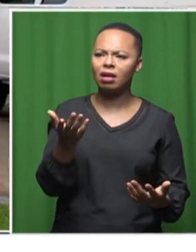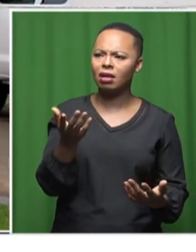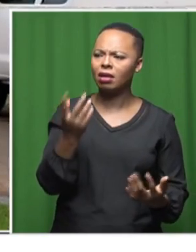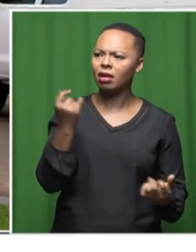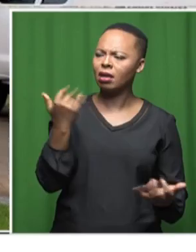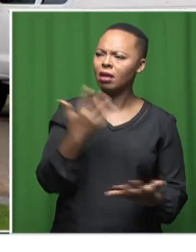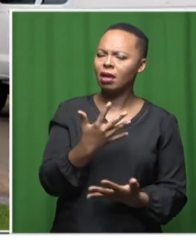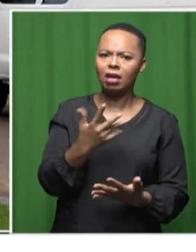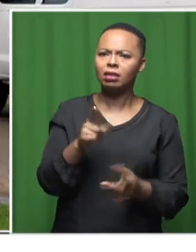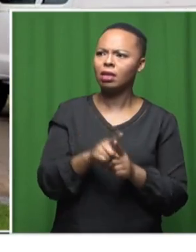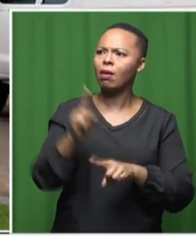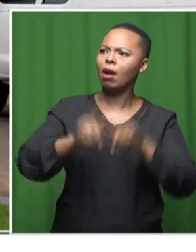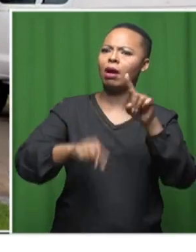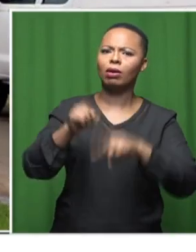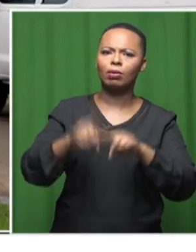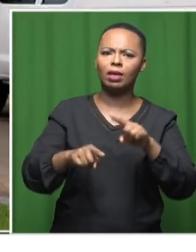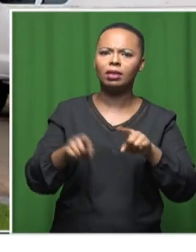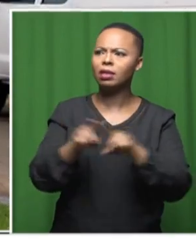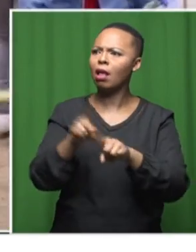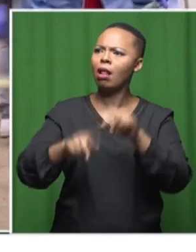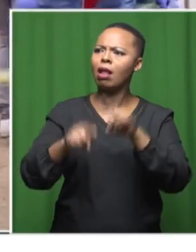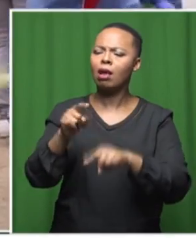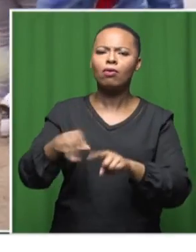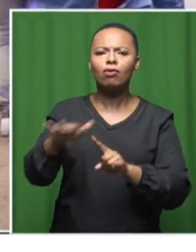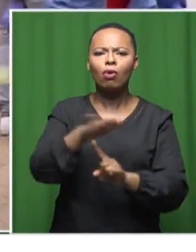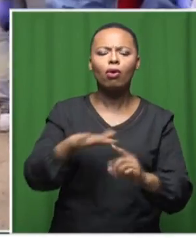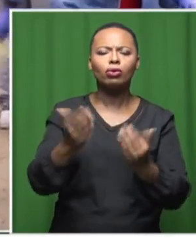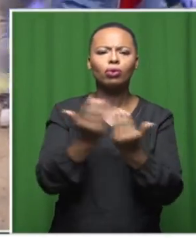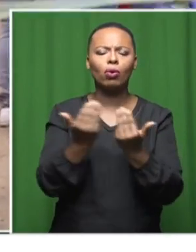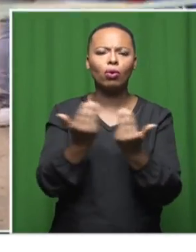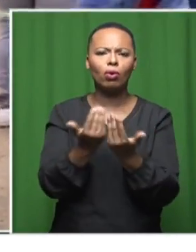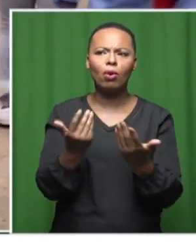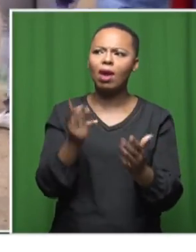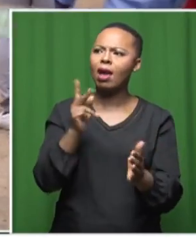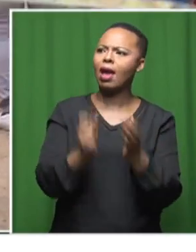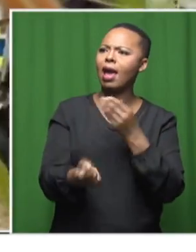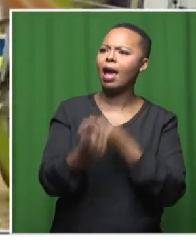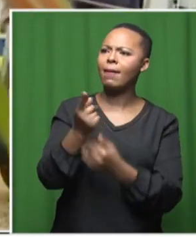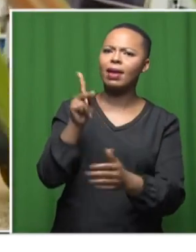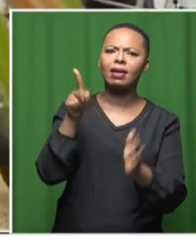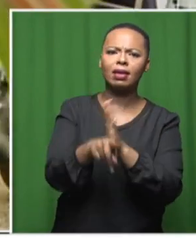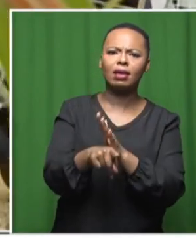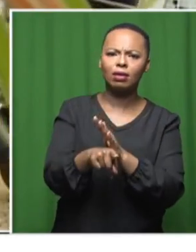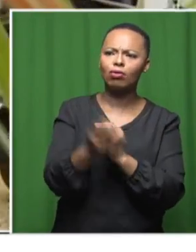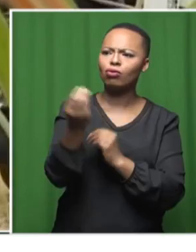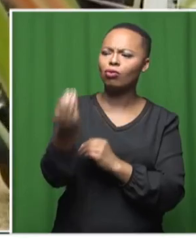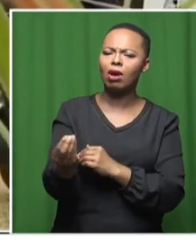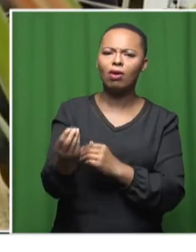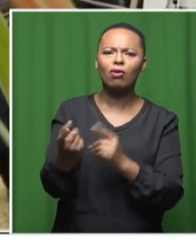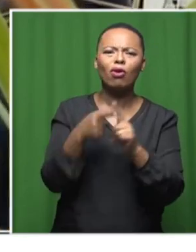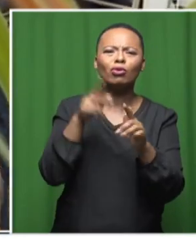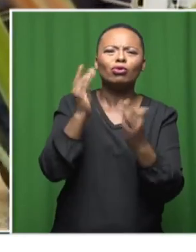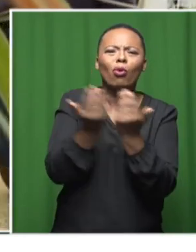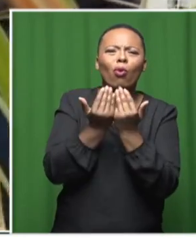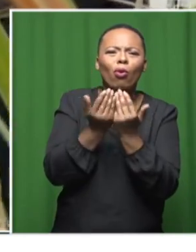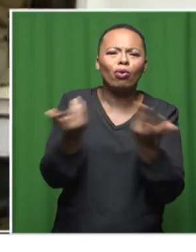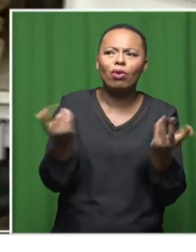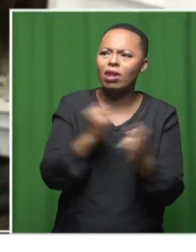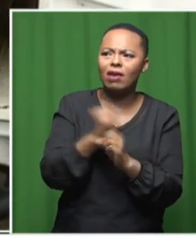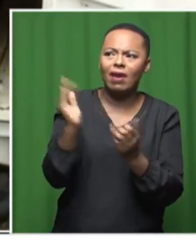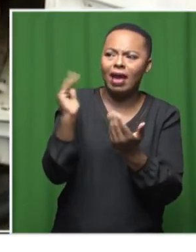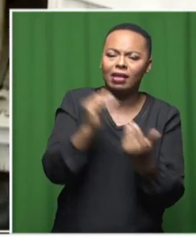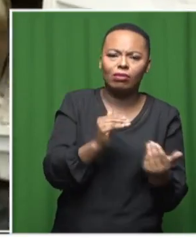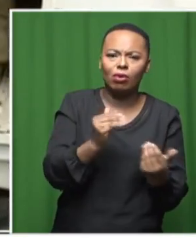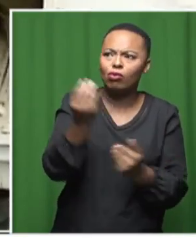see this violence in our schools. People get killed in our schools. You will never expect that people will be killed in schools,